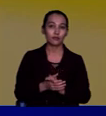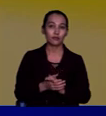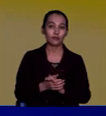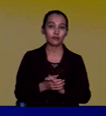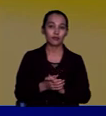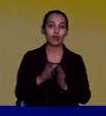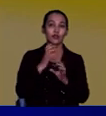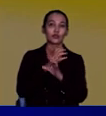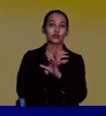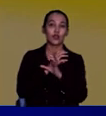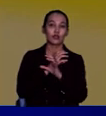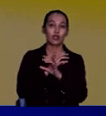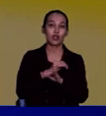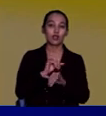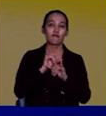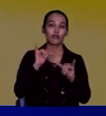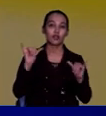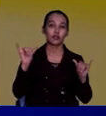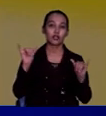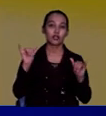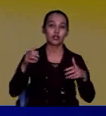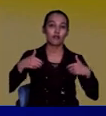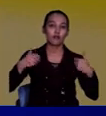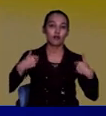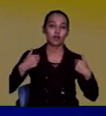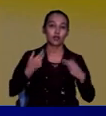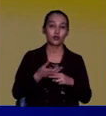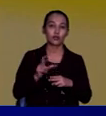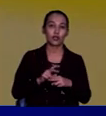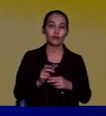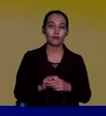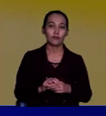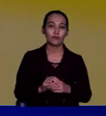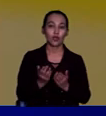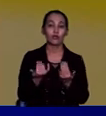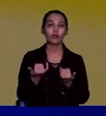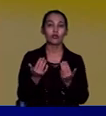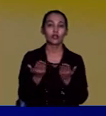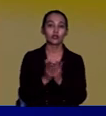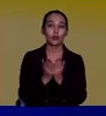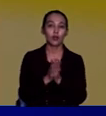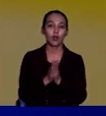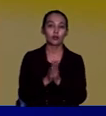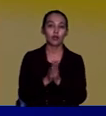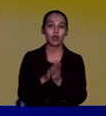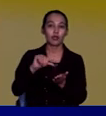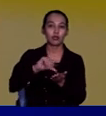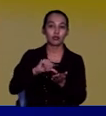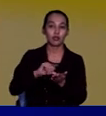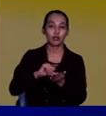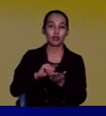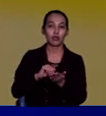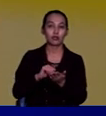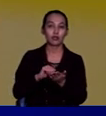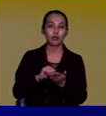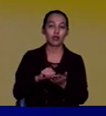bu suyaklarning to'g'ri rivojlanishiga xizmat qiladi. Mana asar qahramonlari haqida ma'lumotlarga ham